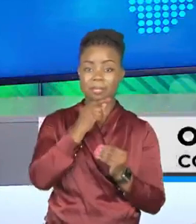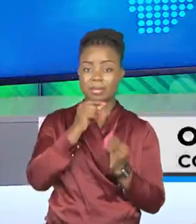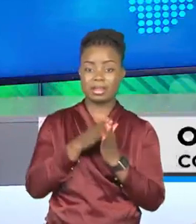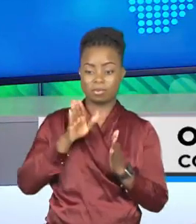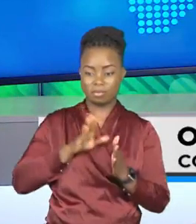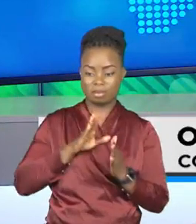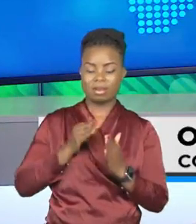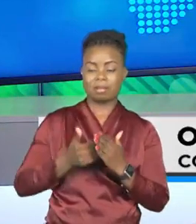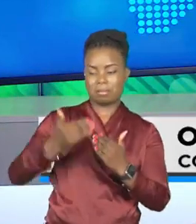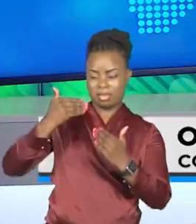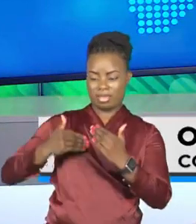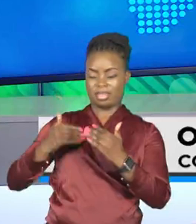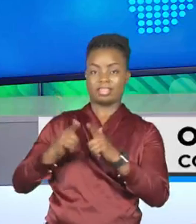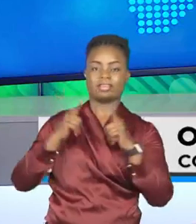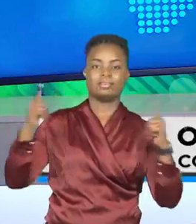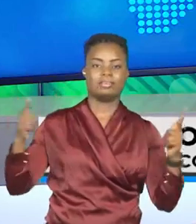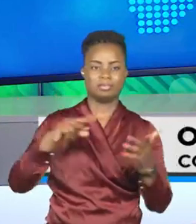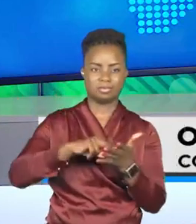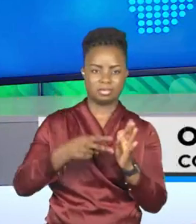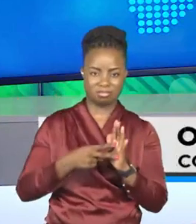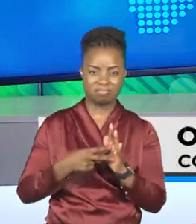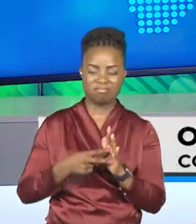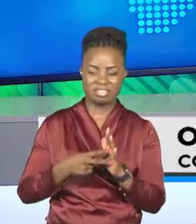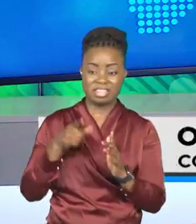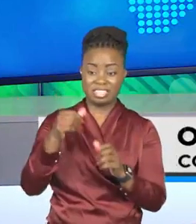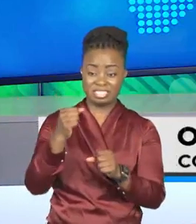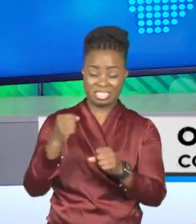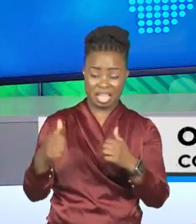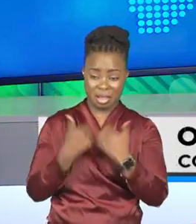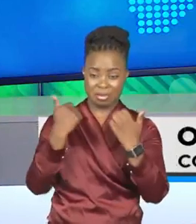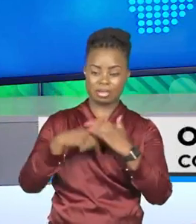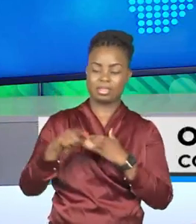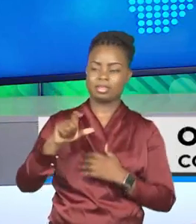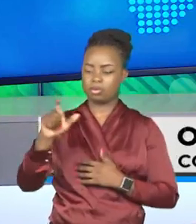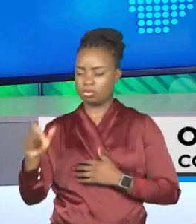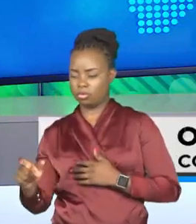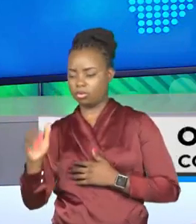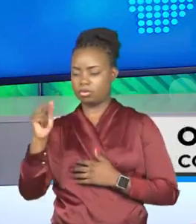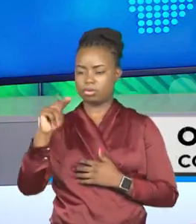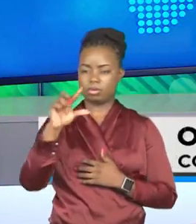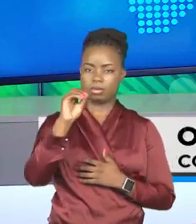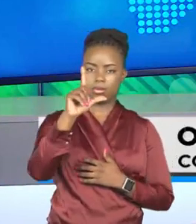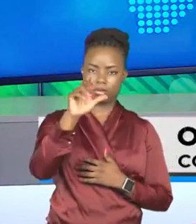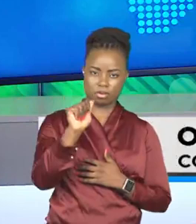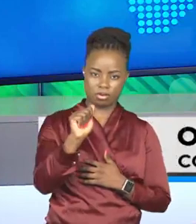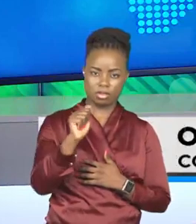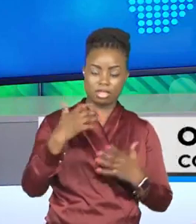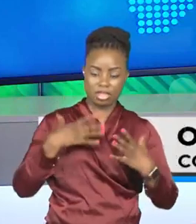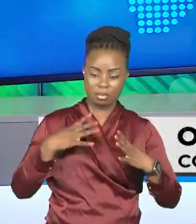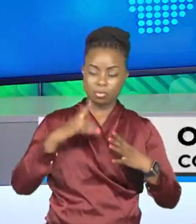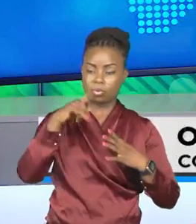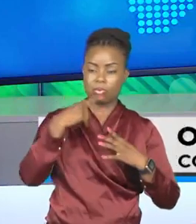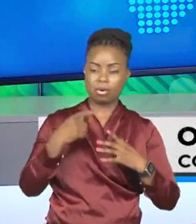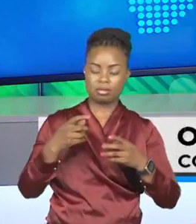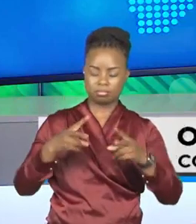the huge project. Moored in the endless South Atlantic Ocean far off the coast of Angola, the Kaombo Norte oil extraction